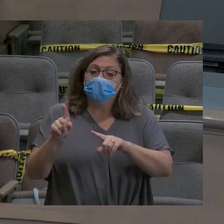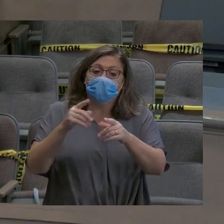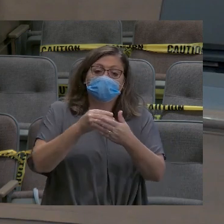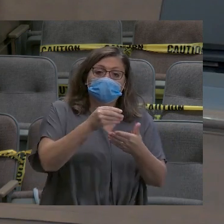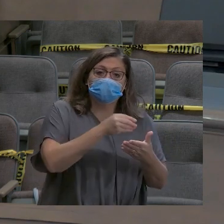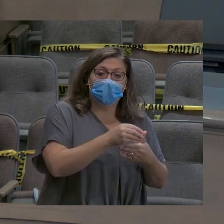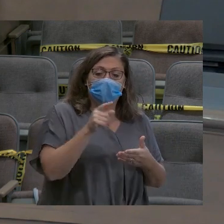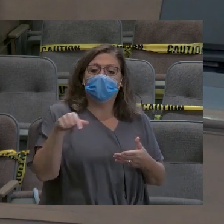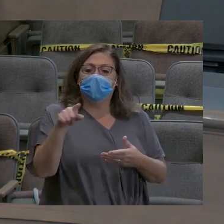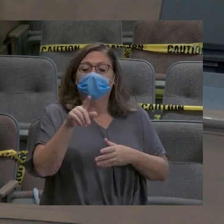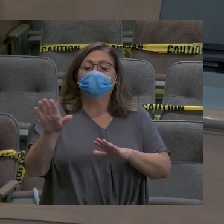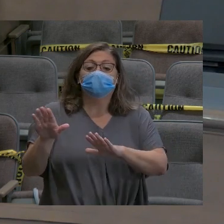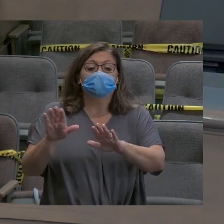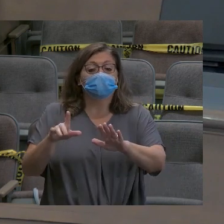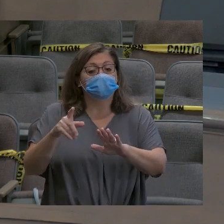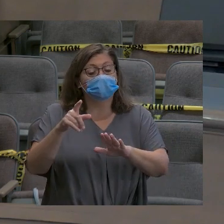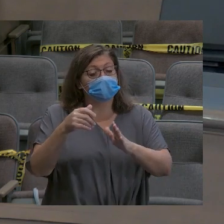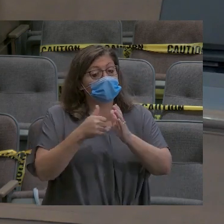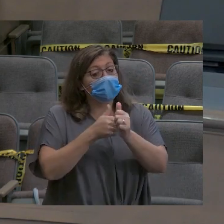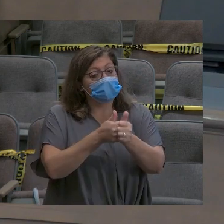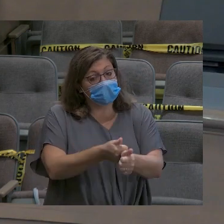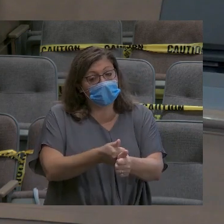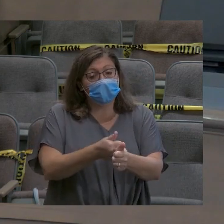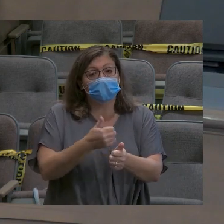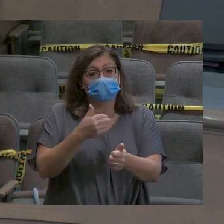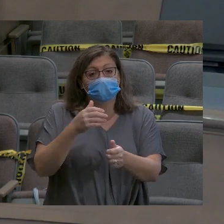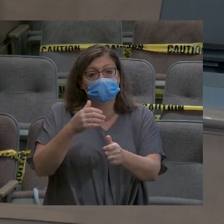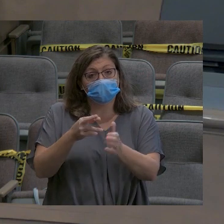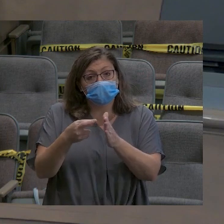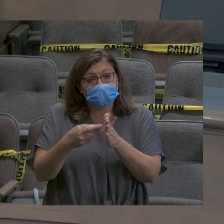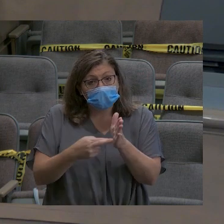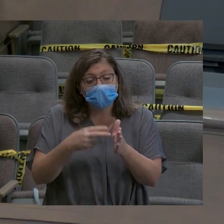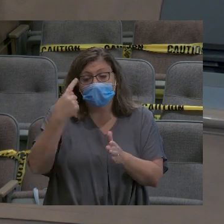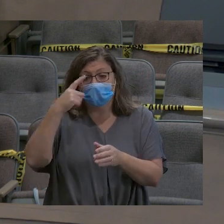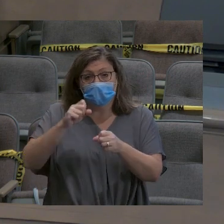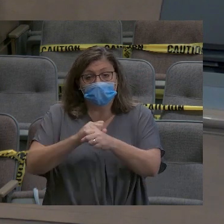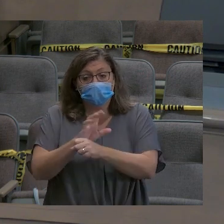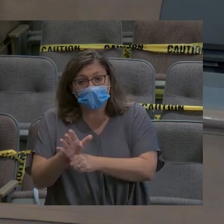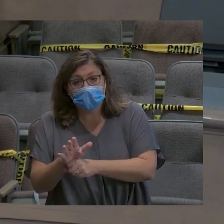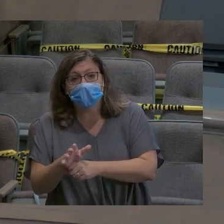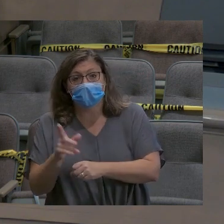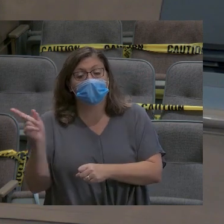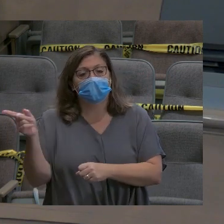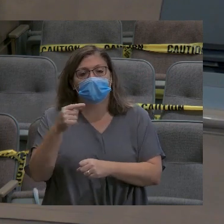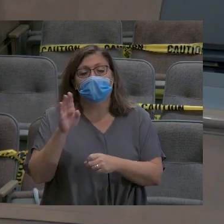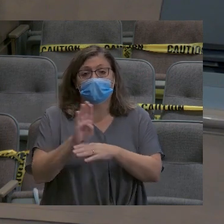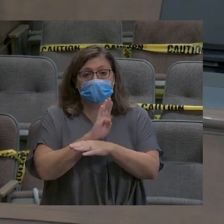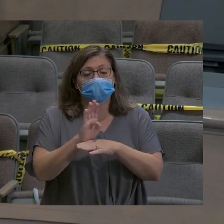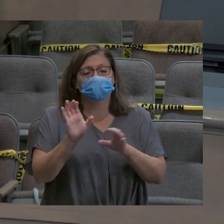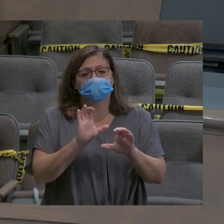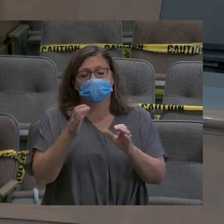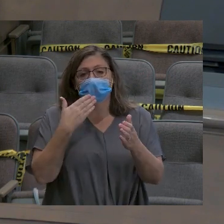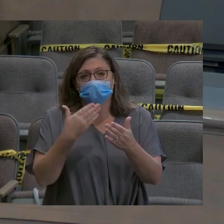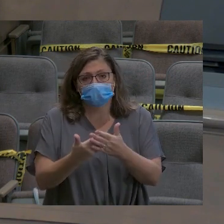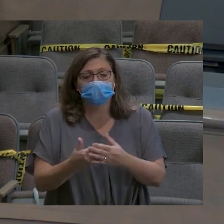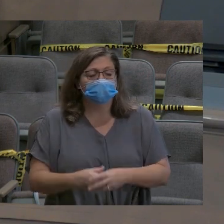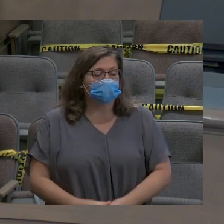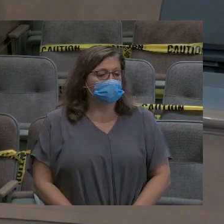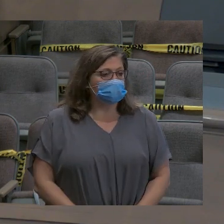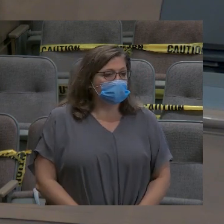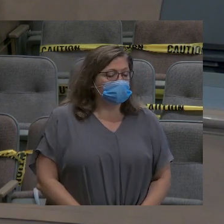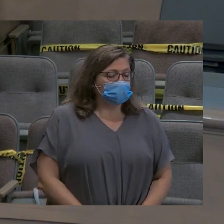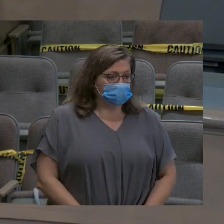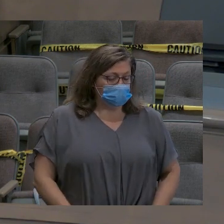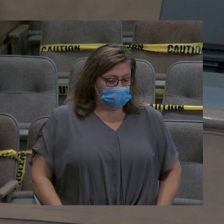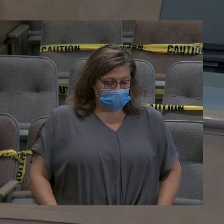the things that we need to have done. The different stores that I've seen that have required masks of every single person that comes in, I think that's